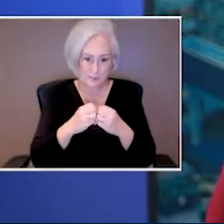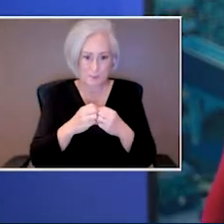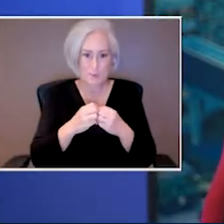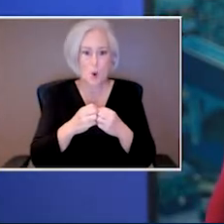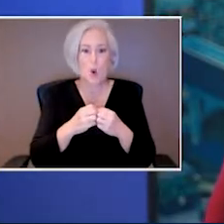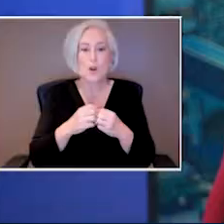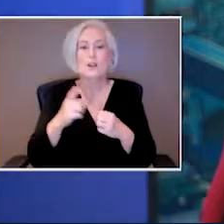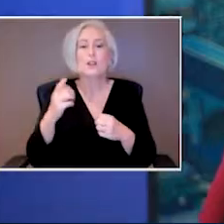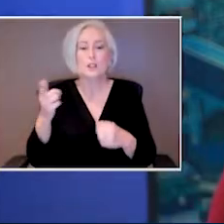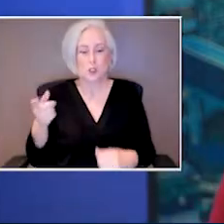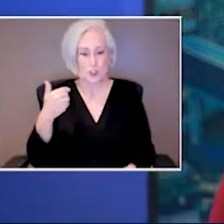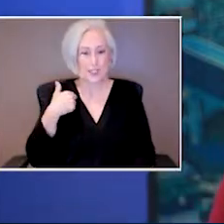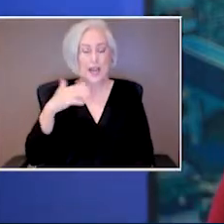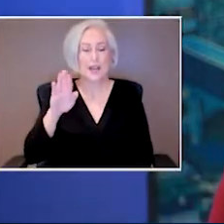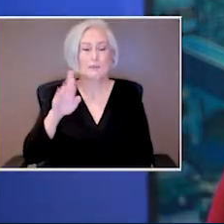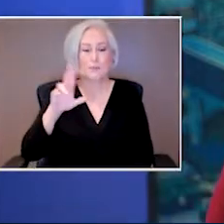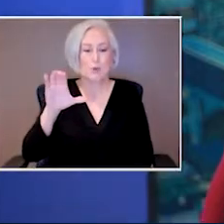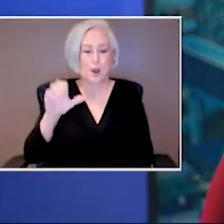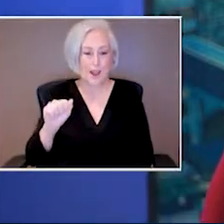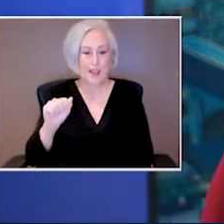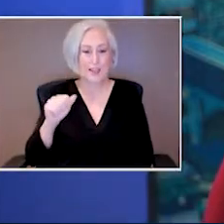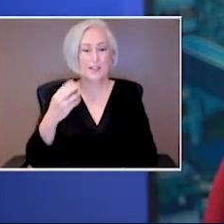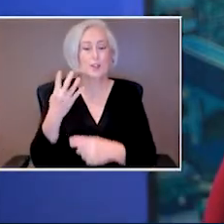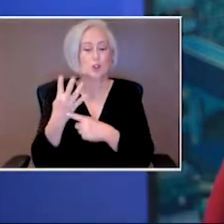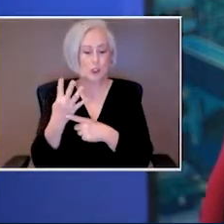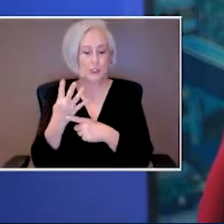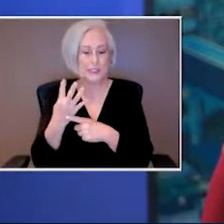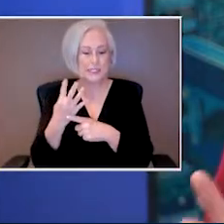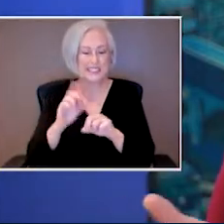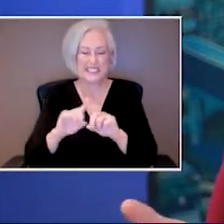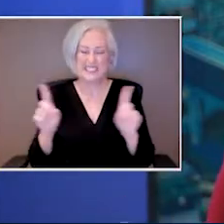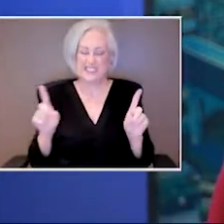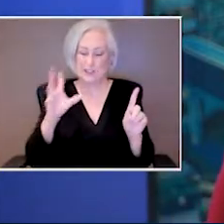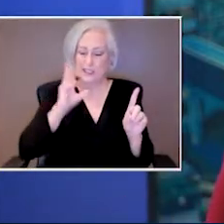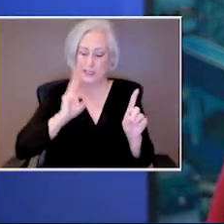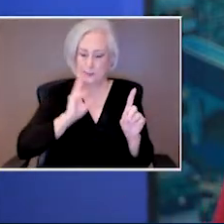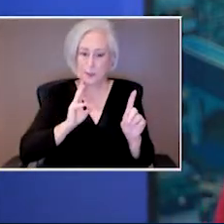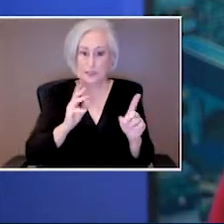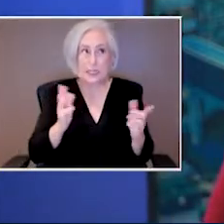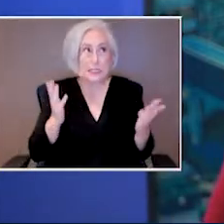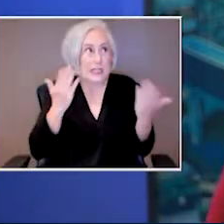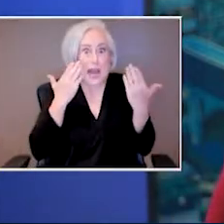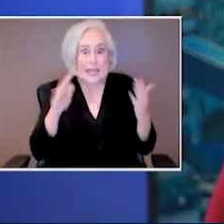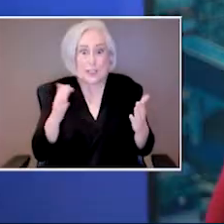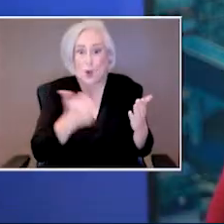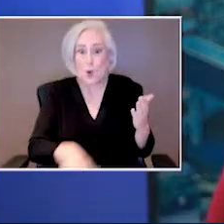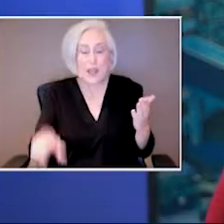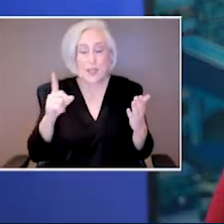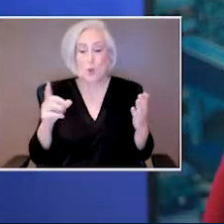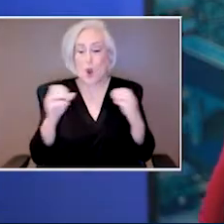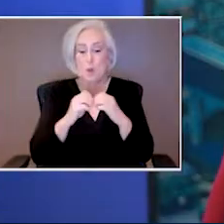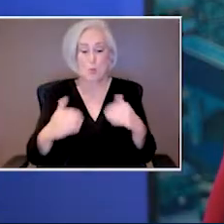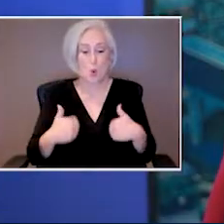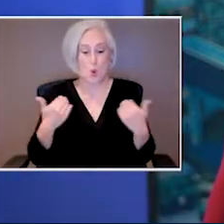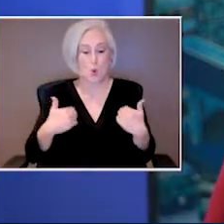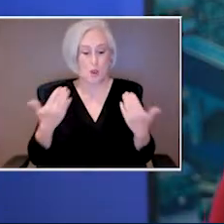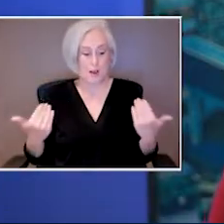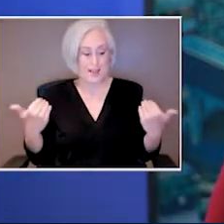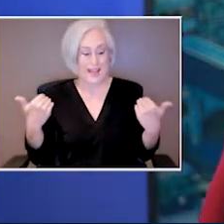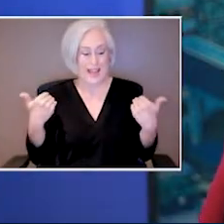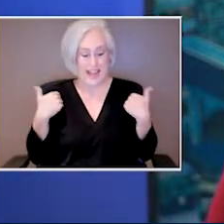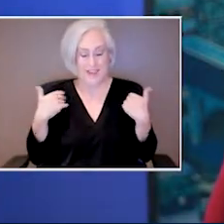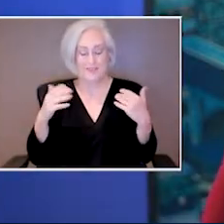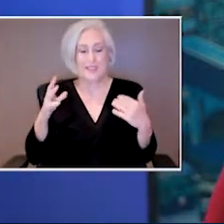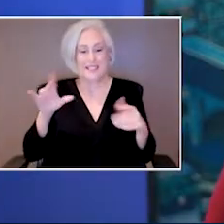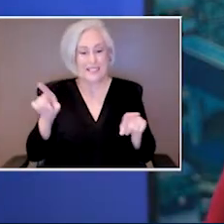gene. So it was a little bit of a different experience. But, you know, I didn't know anybody who was younger who had been going through what I went through, or